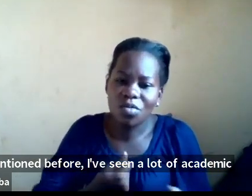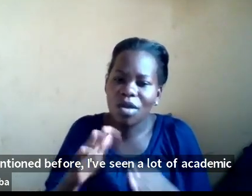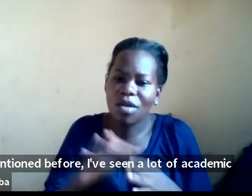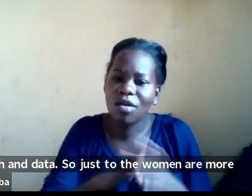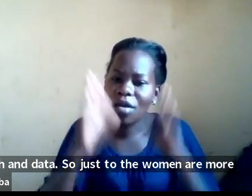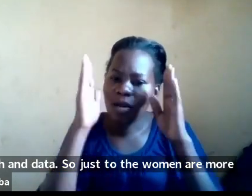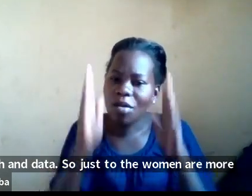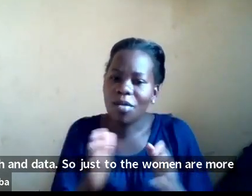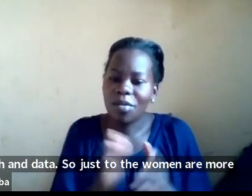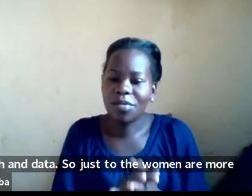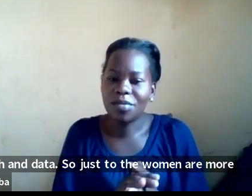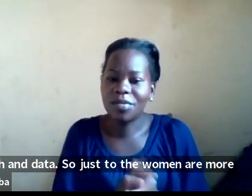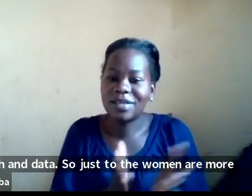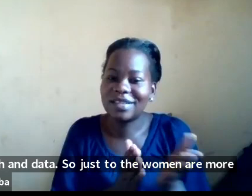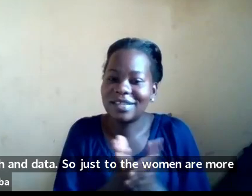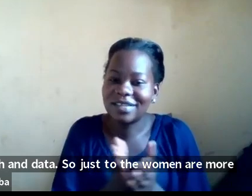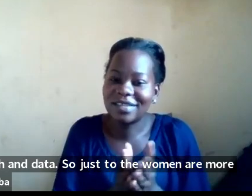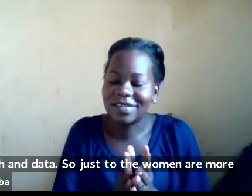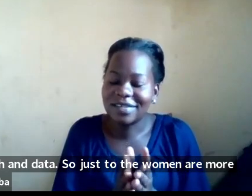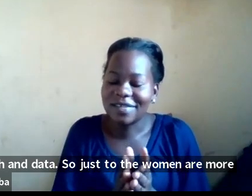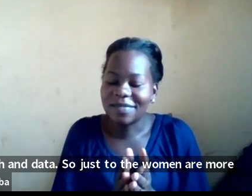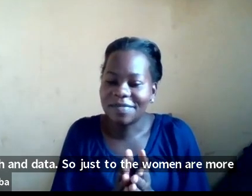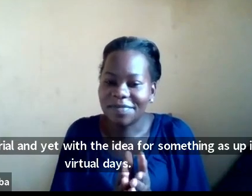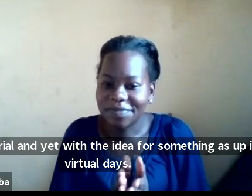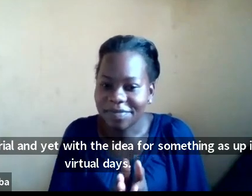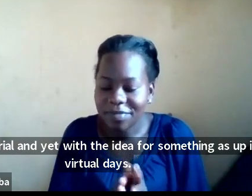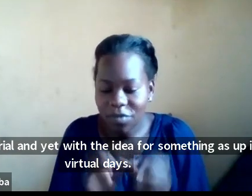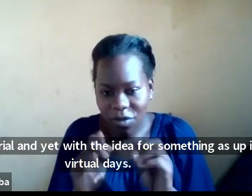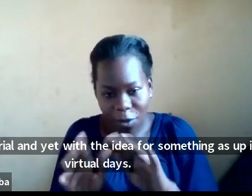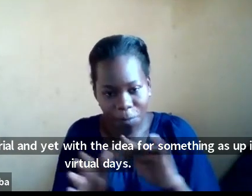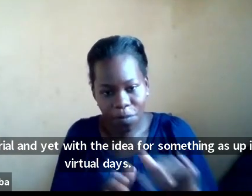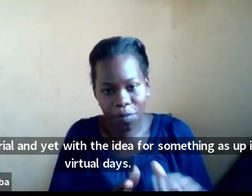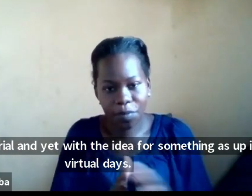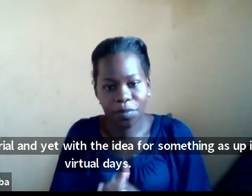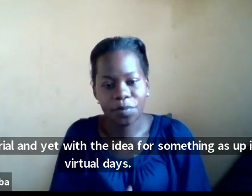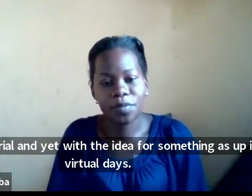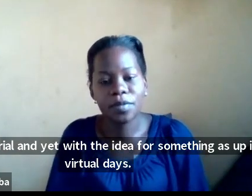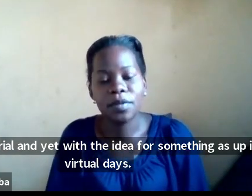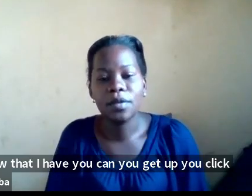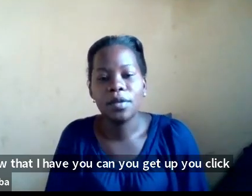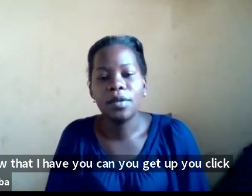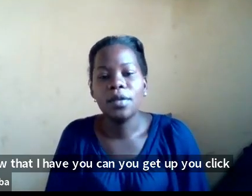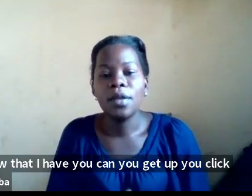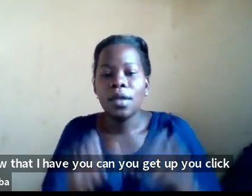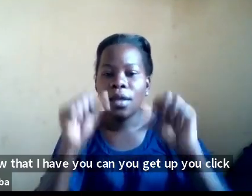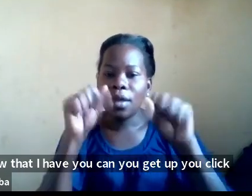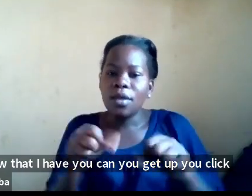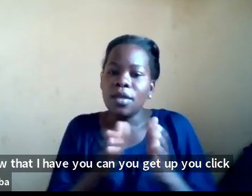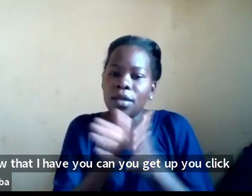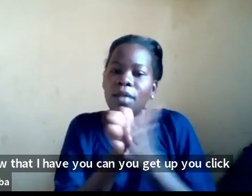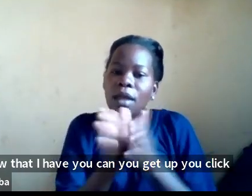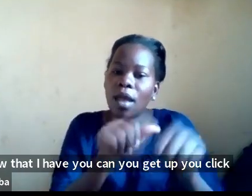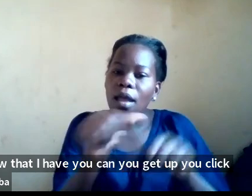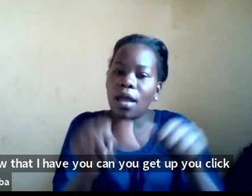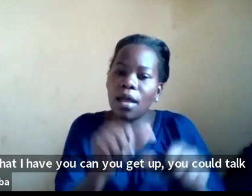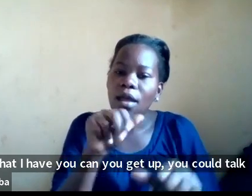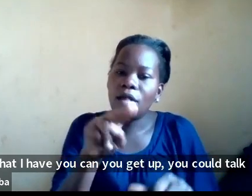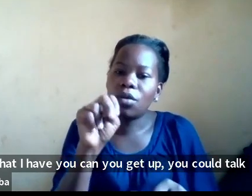the ideathon, something has happened. I'm not very sure what that is. But now that I have you, can you very quickly talk about the